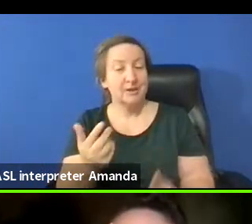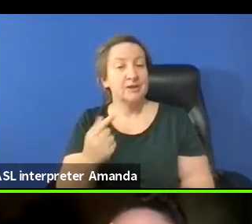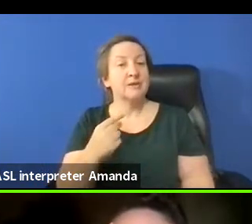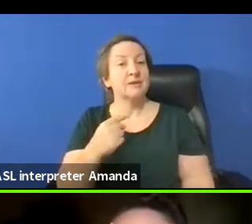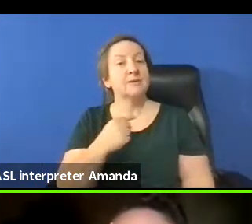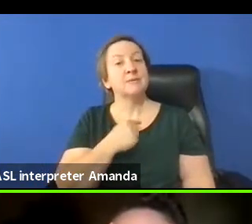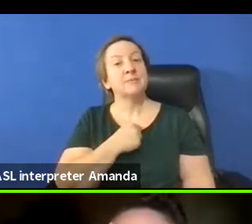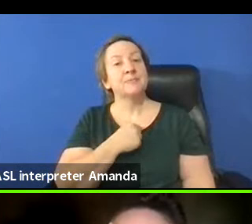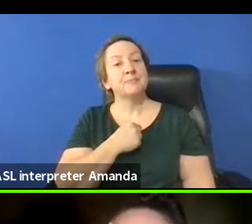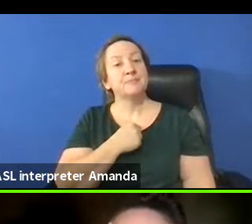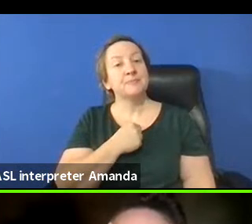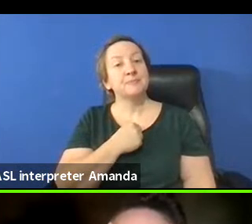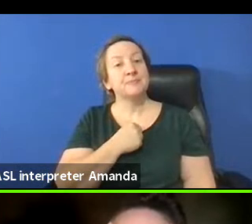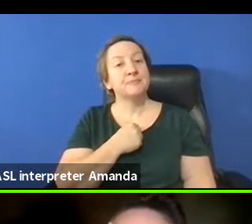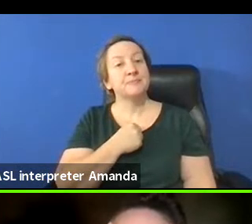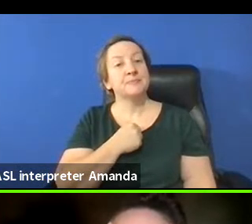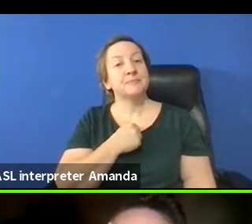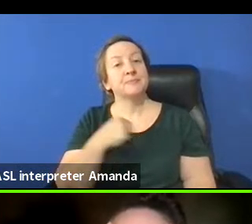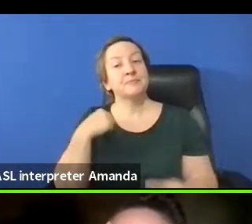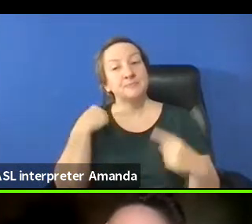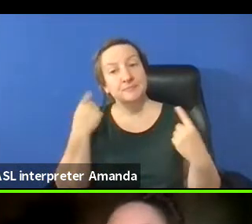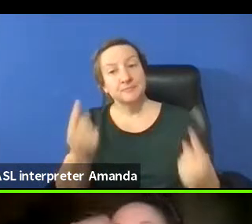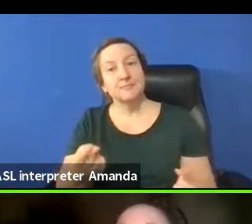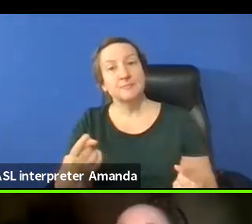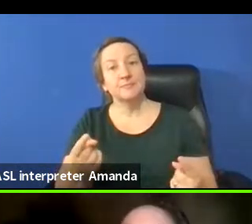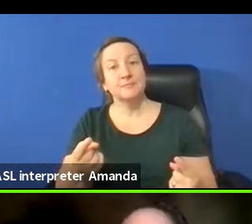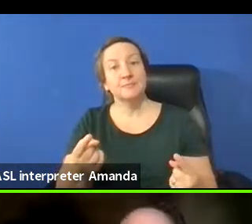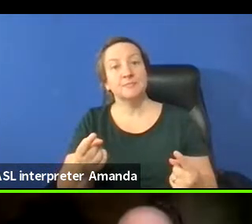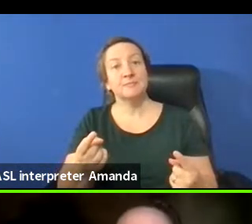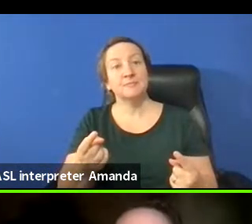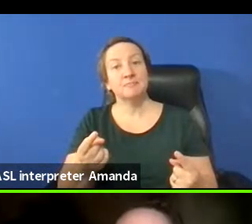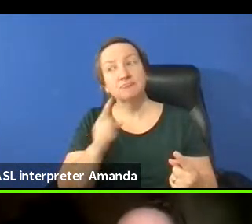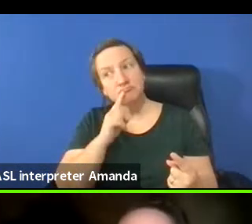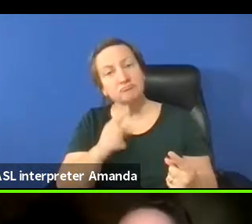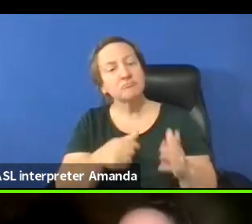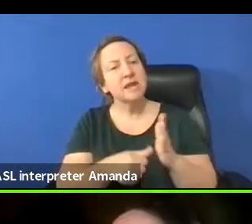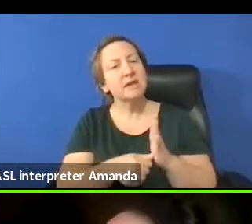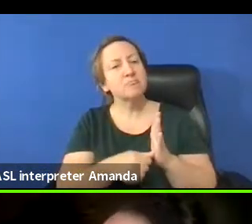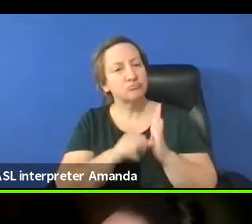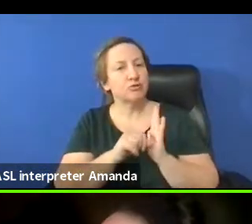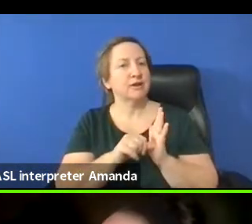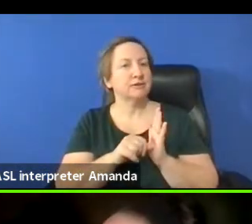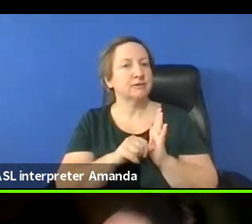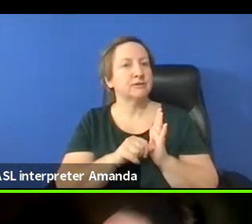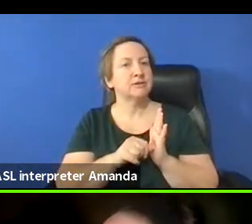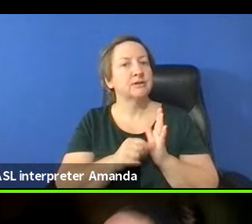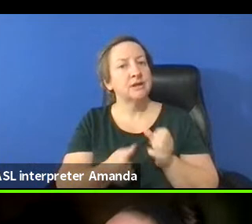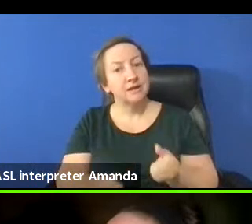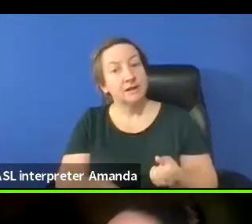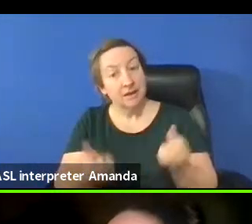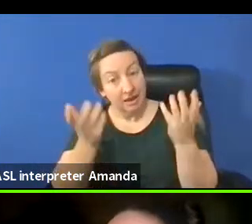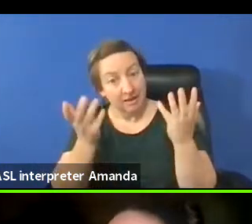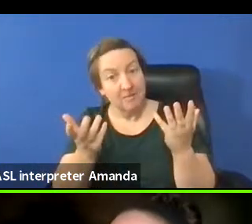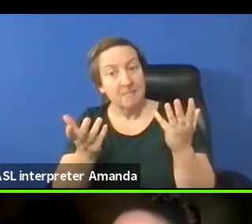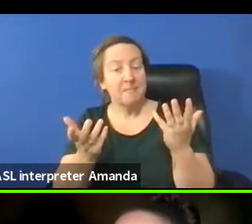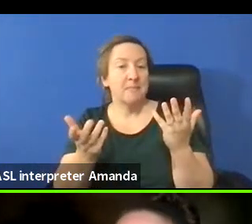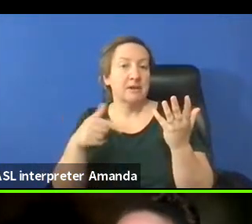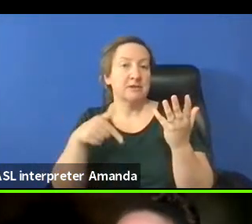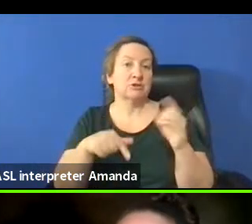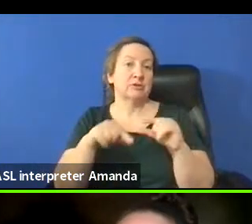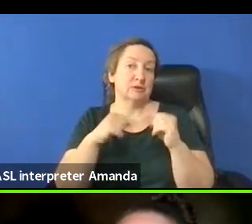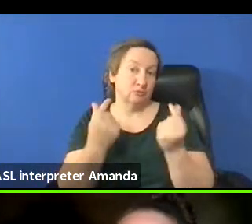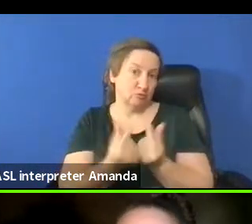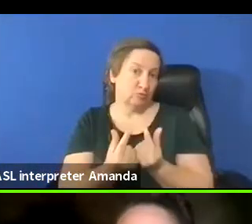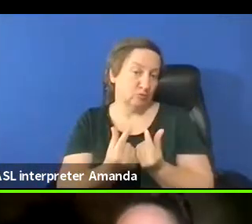I have been impressed with the degree to which this group